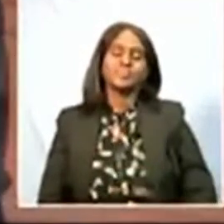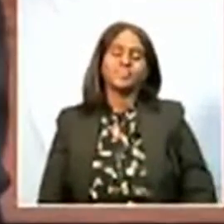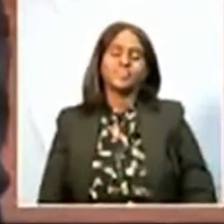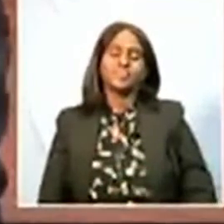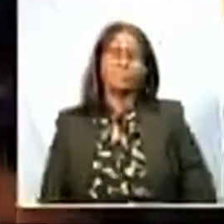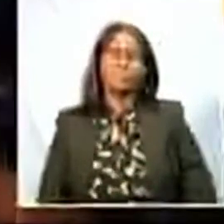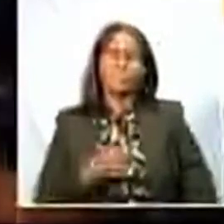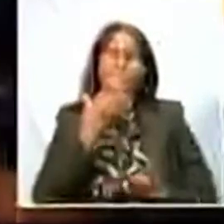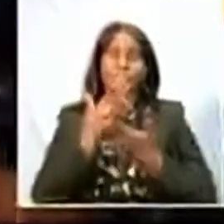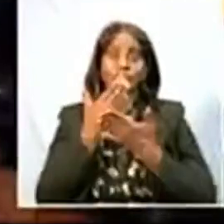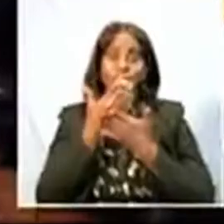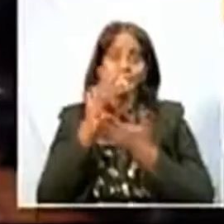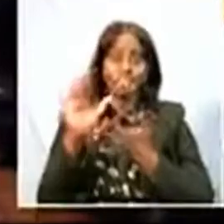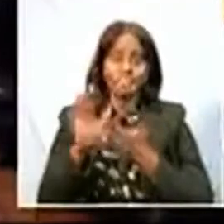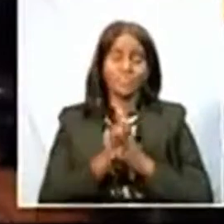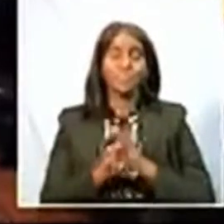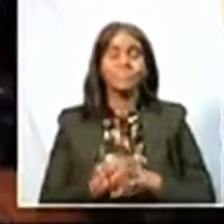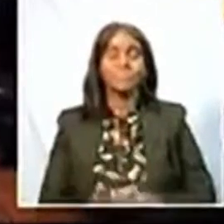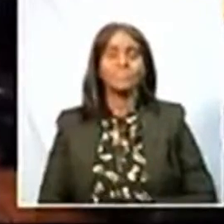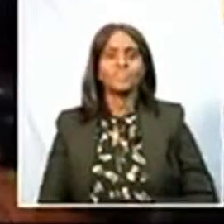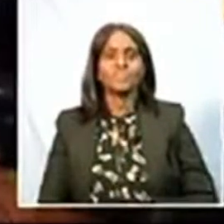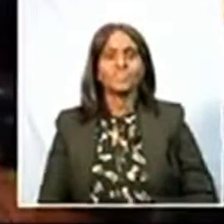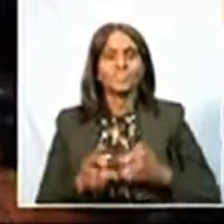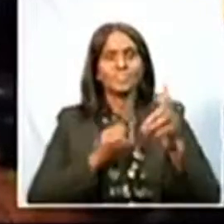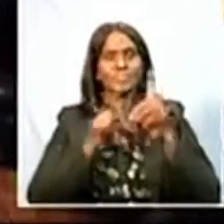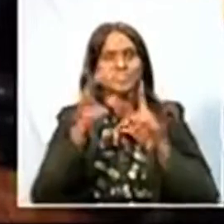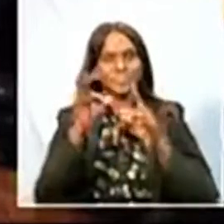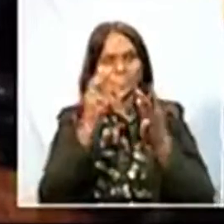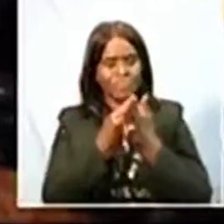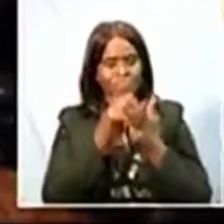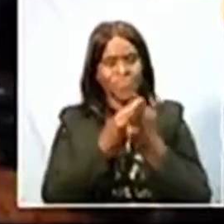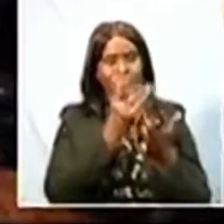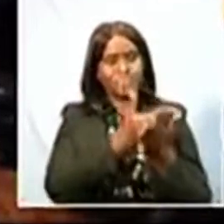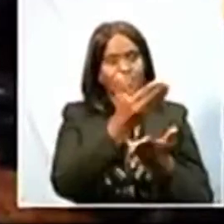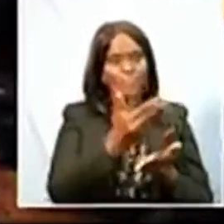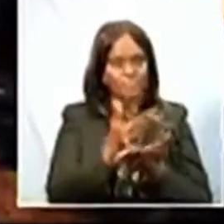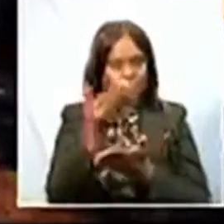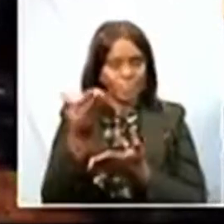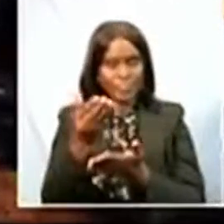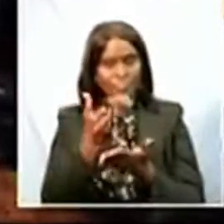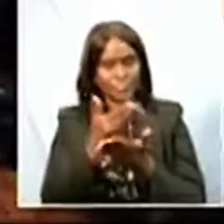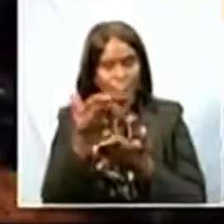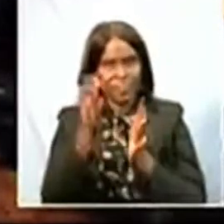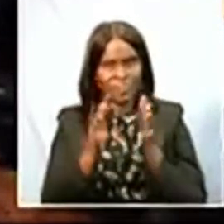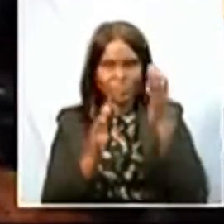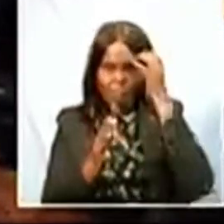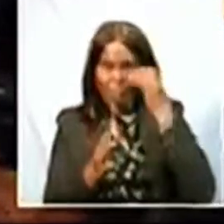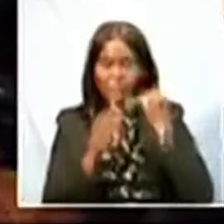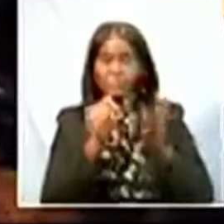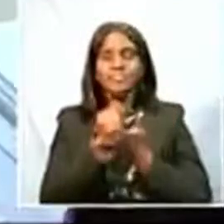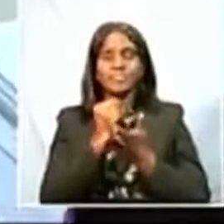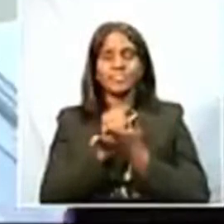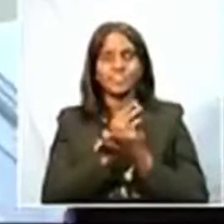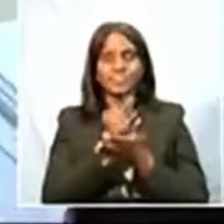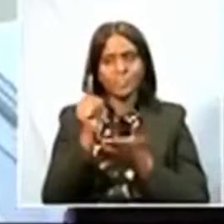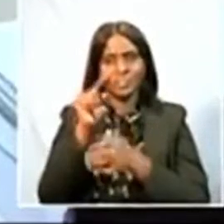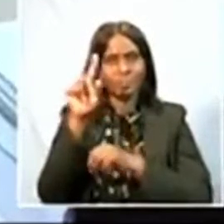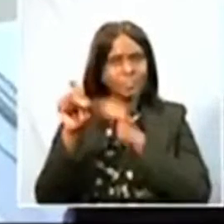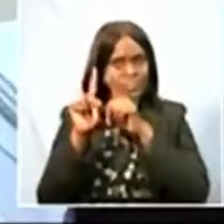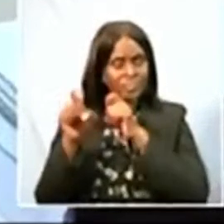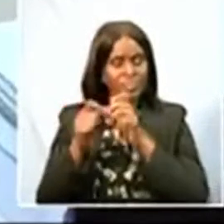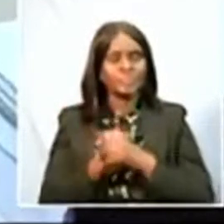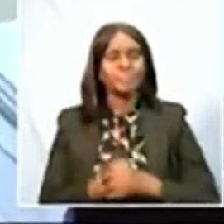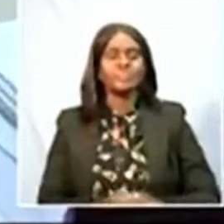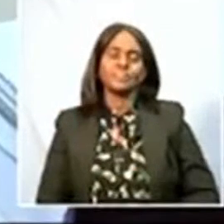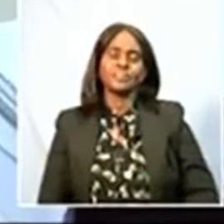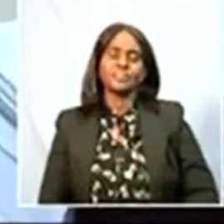That's a good one. Director Finance, Procurement Officer, help us that question.